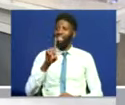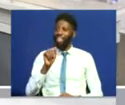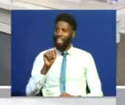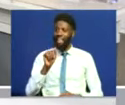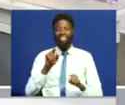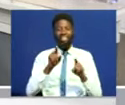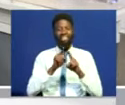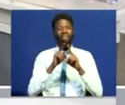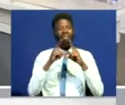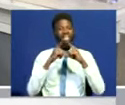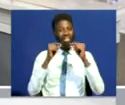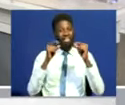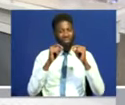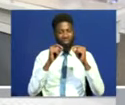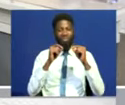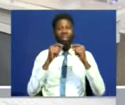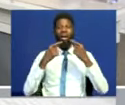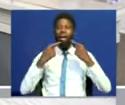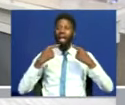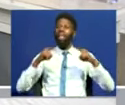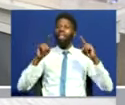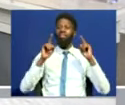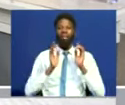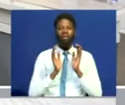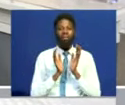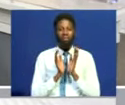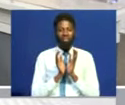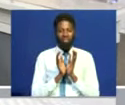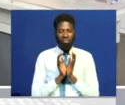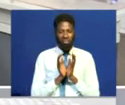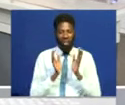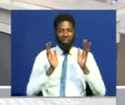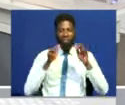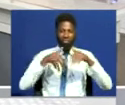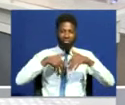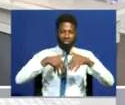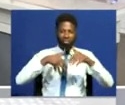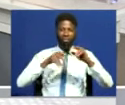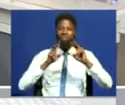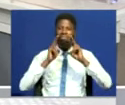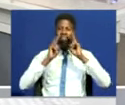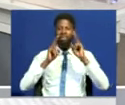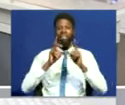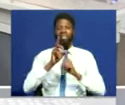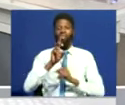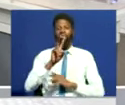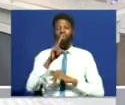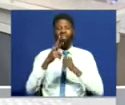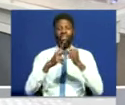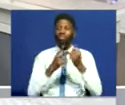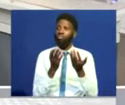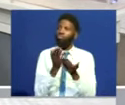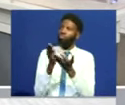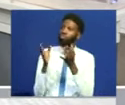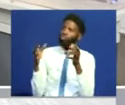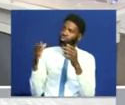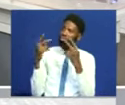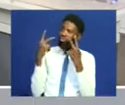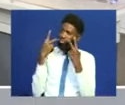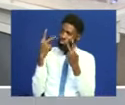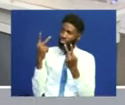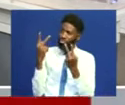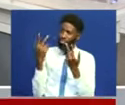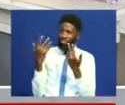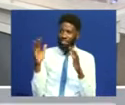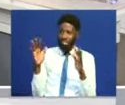their statement on similar peaceful procession on the 27th. Thank you so much. That has been my panel, as you can see on this, on the right side